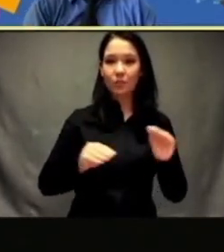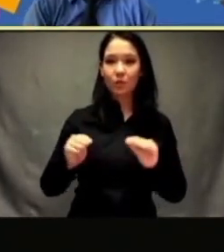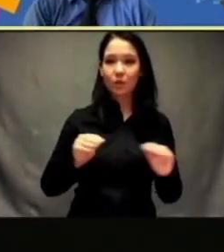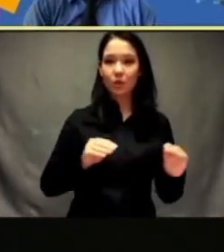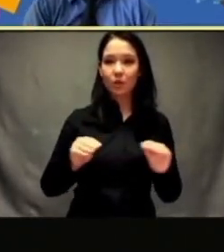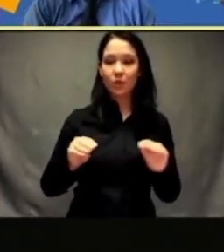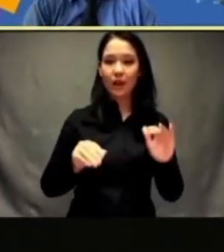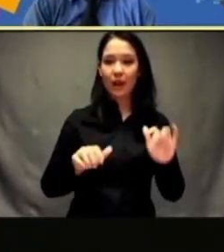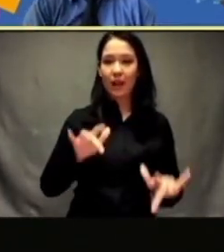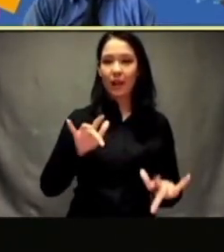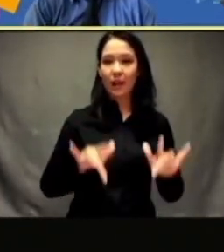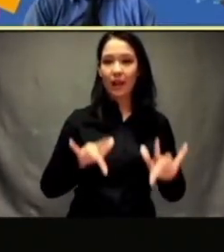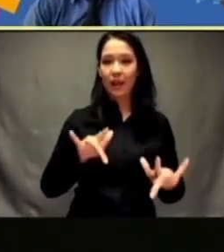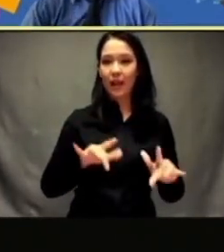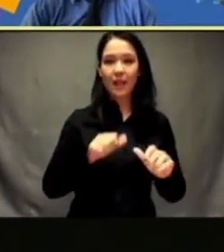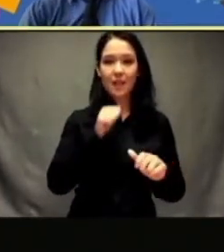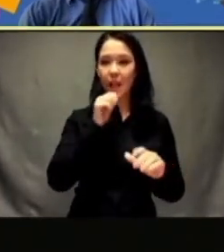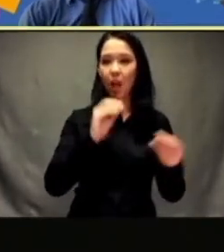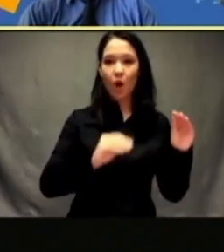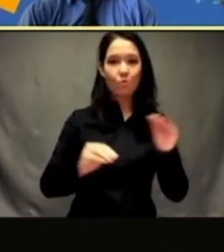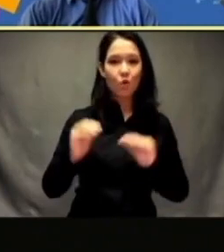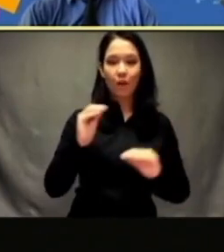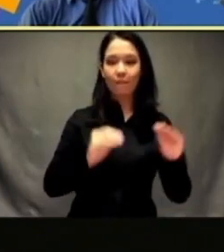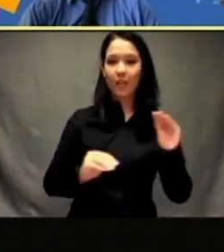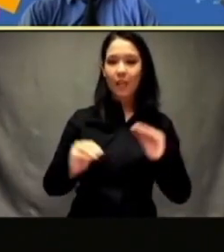I'm clicking on it, they're not moving.